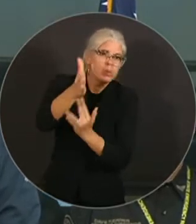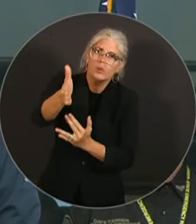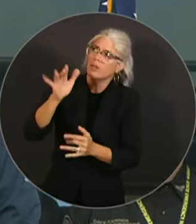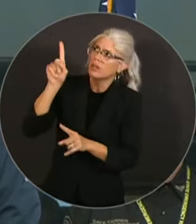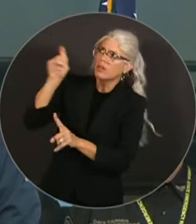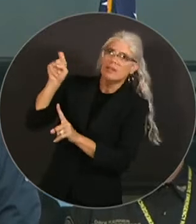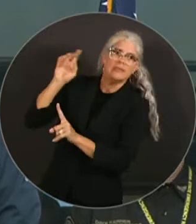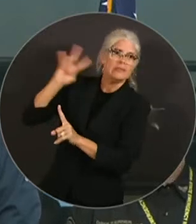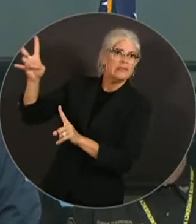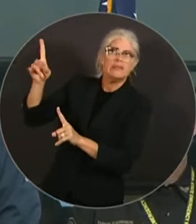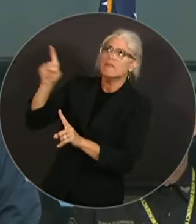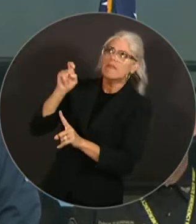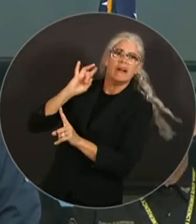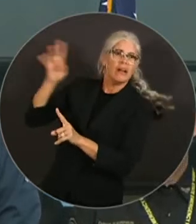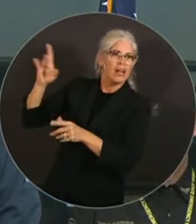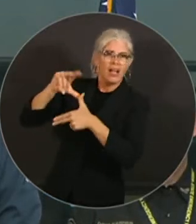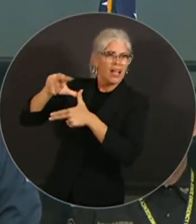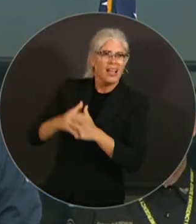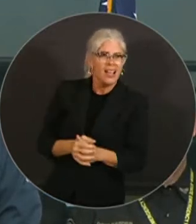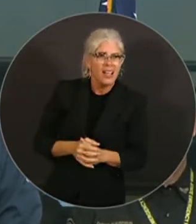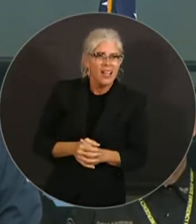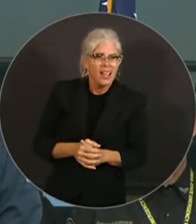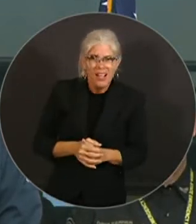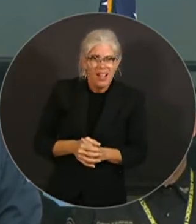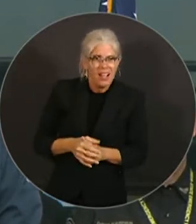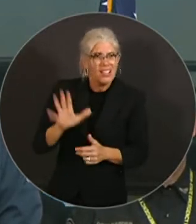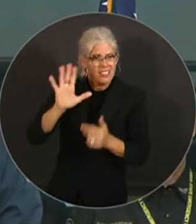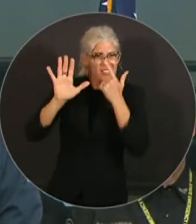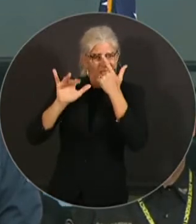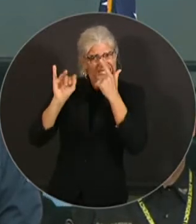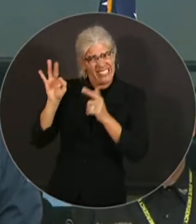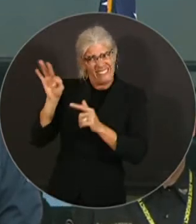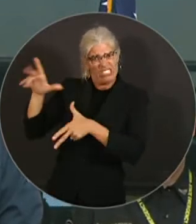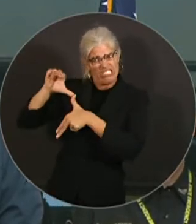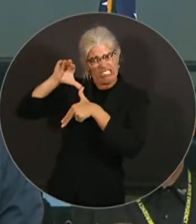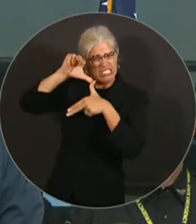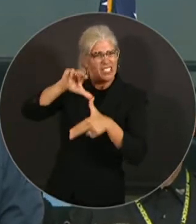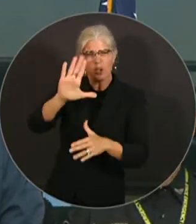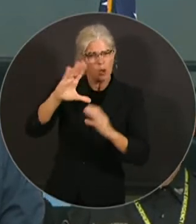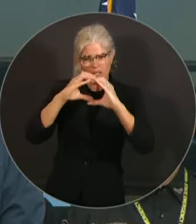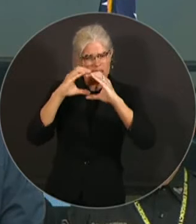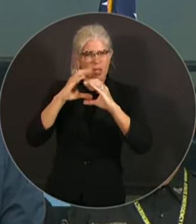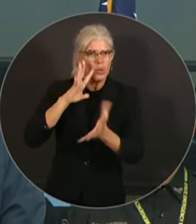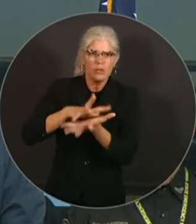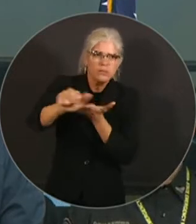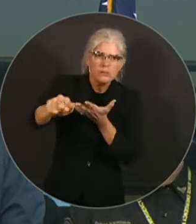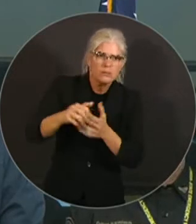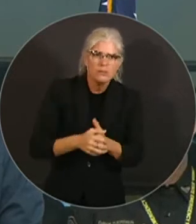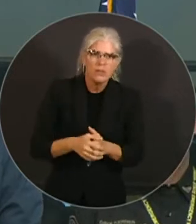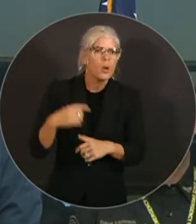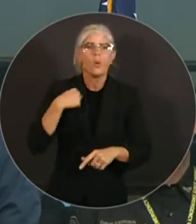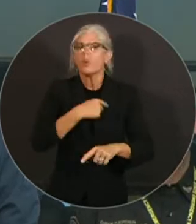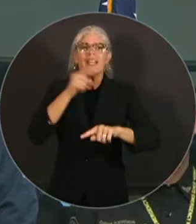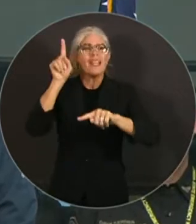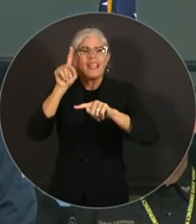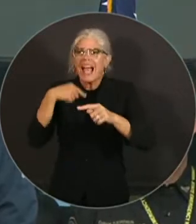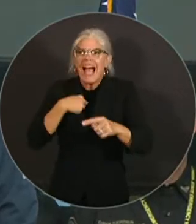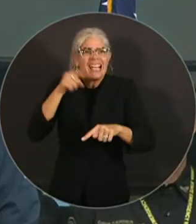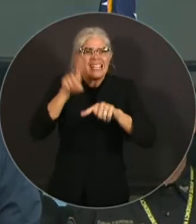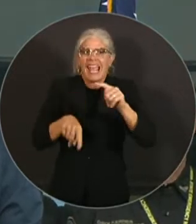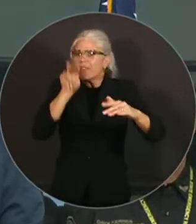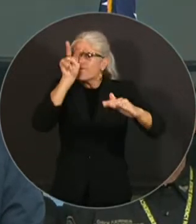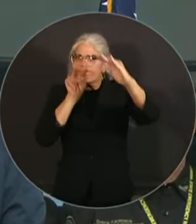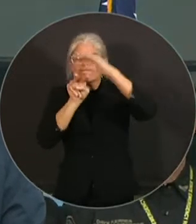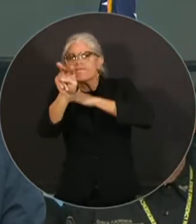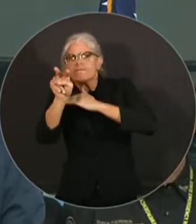it comes in at that level. Now, that's not what the forecast is calling for, but the forecast never called for it to get